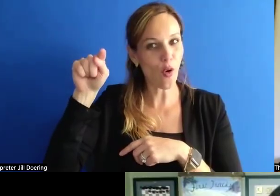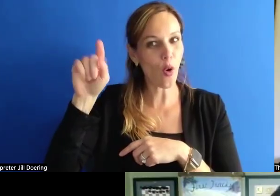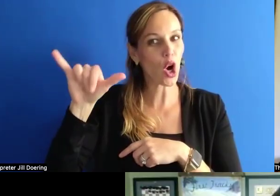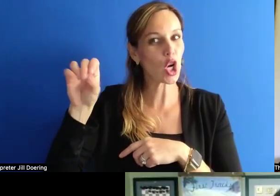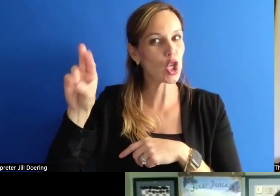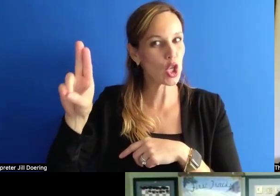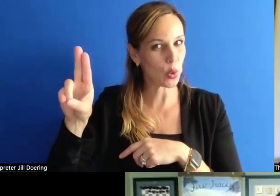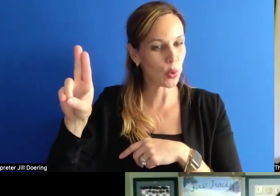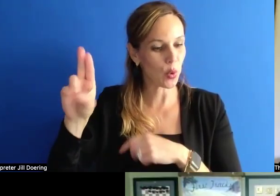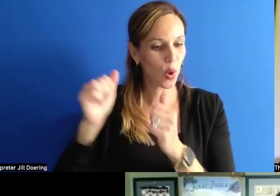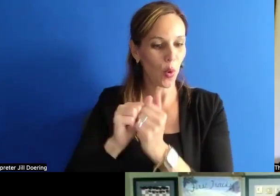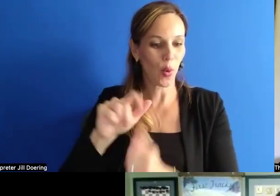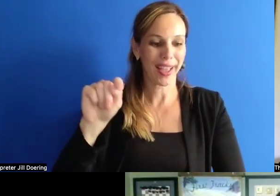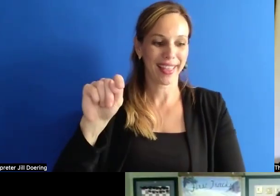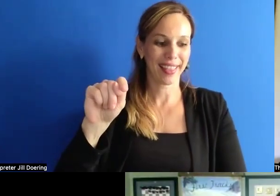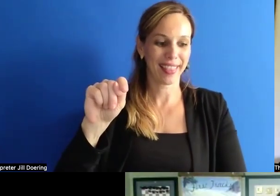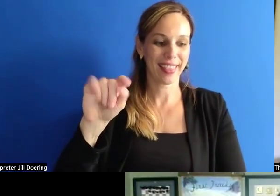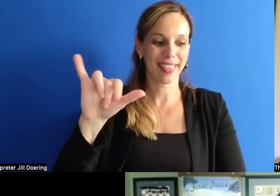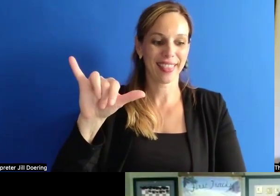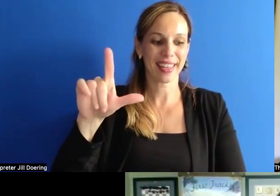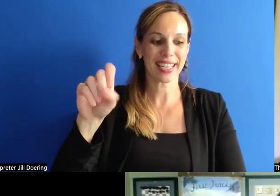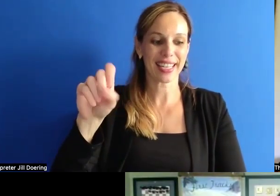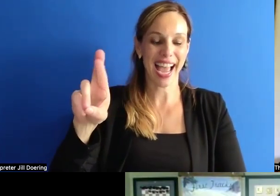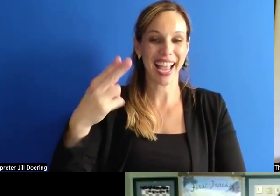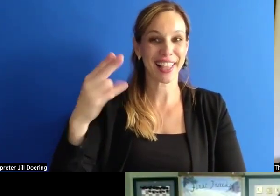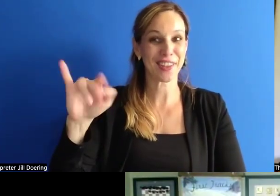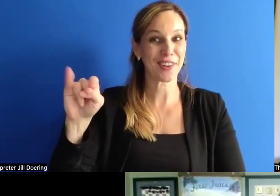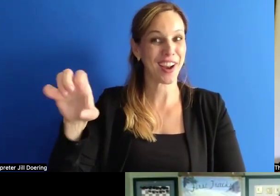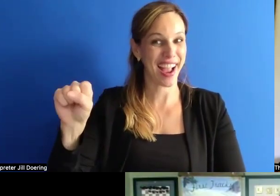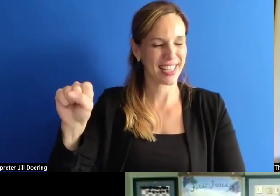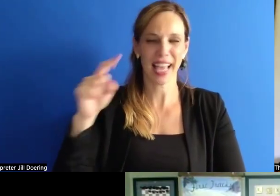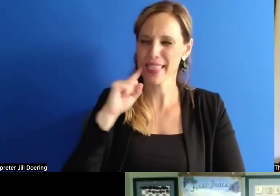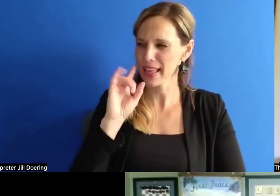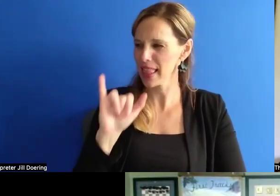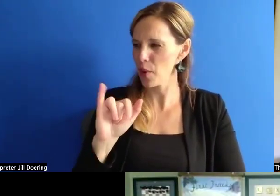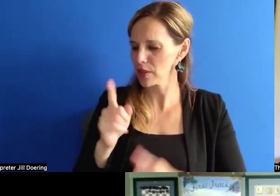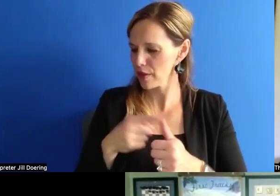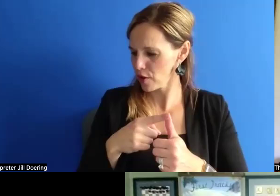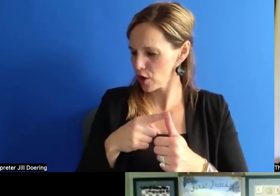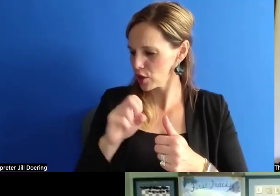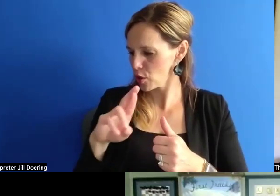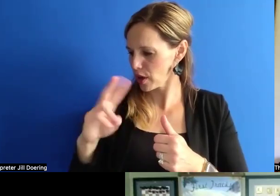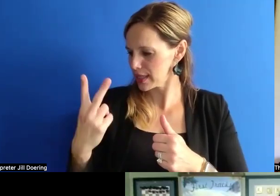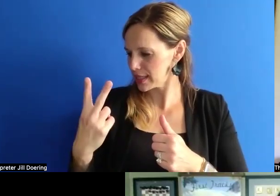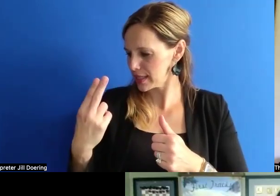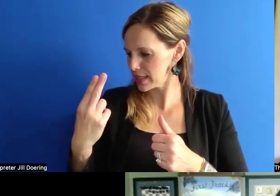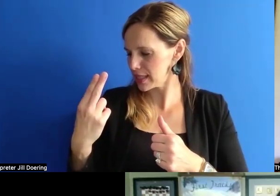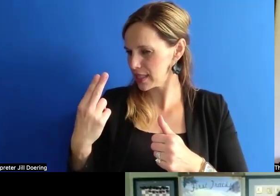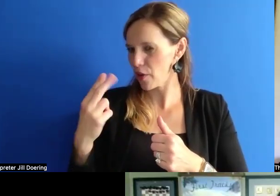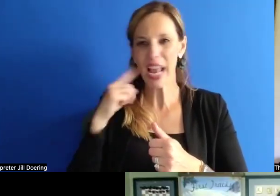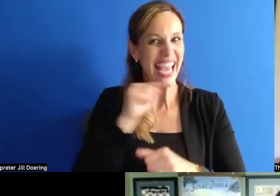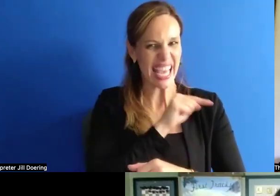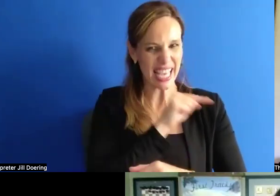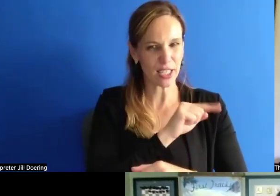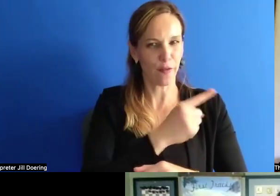with Taylor Hand because I think that was his first or second Hallmark movie. Yeah, it was his second one, but